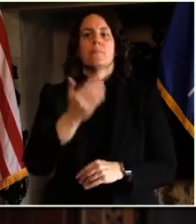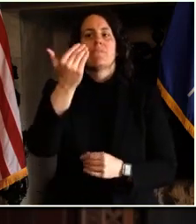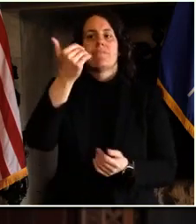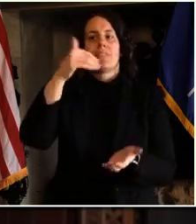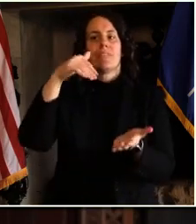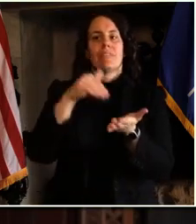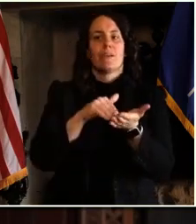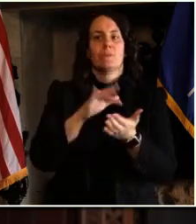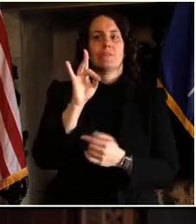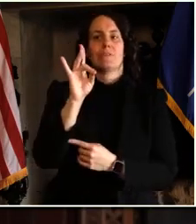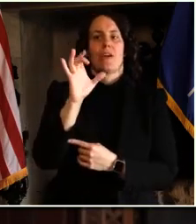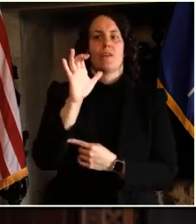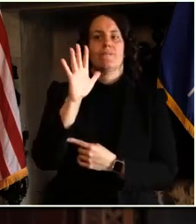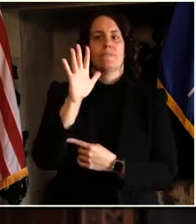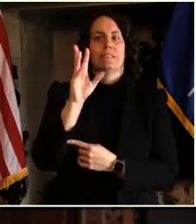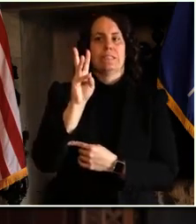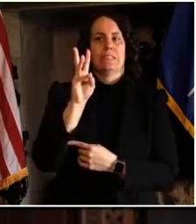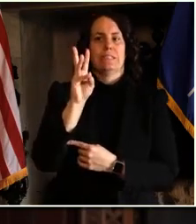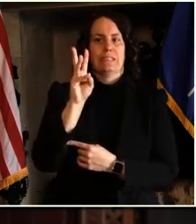15,856 negative tests,